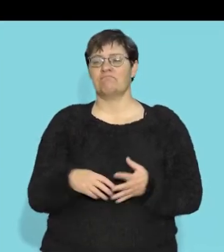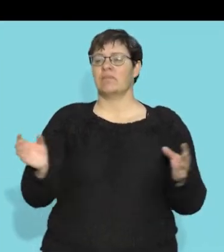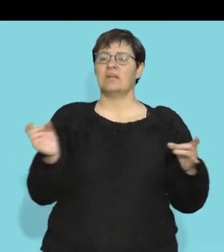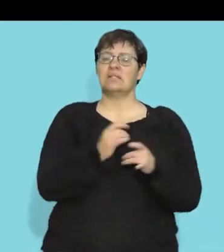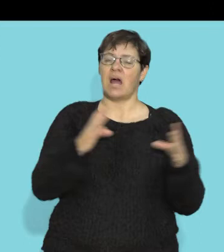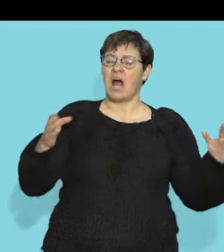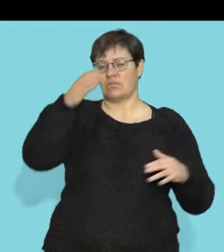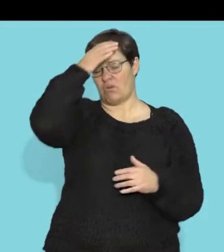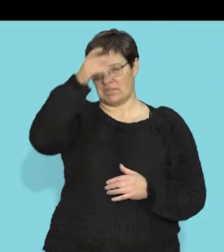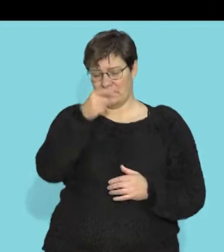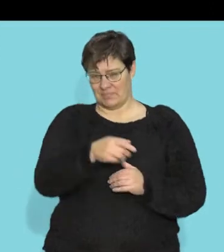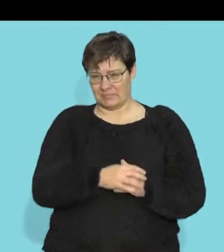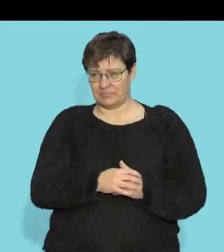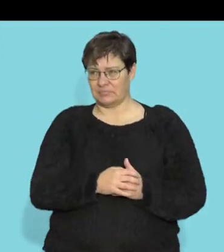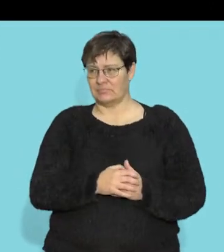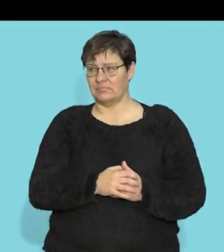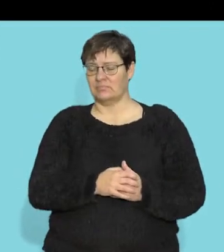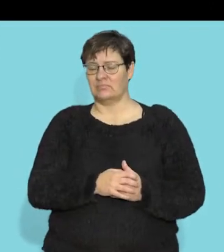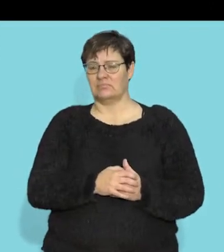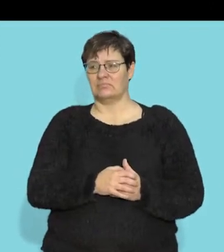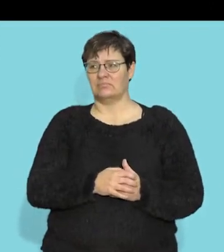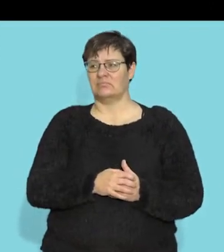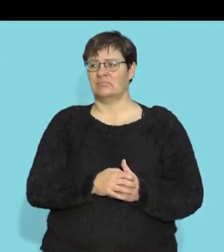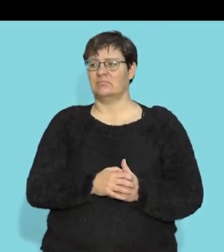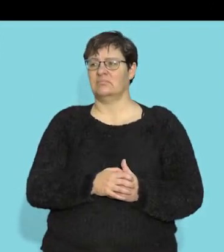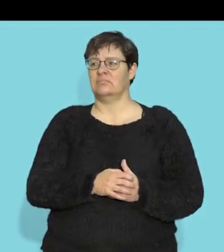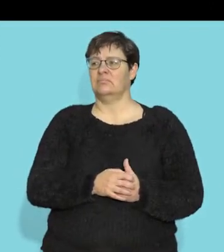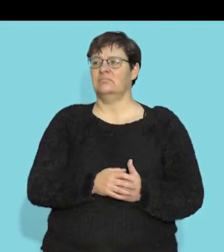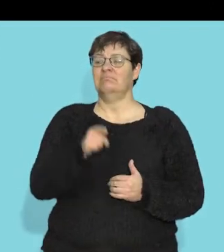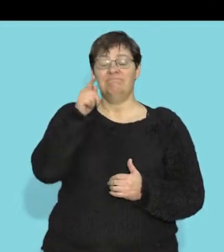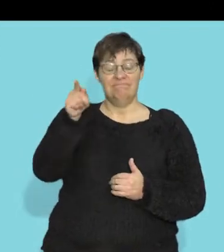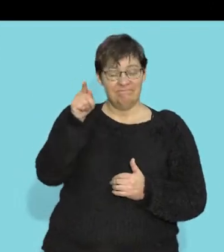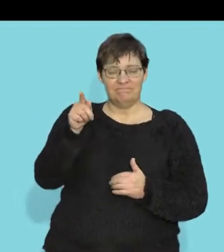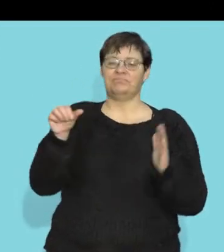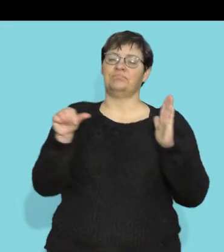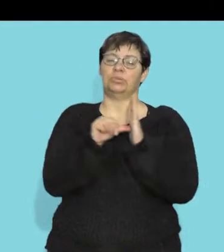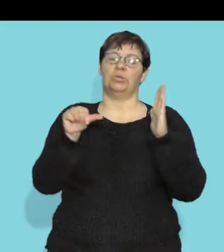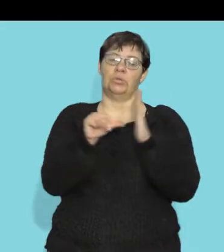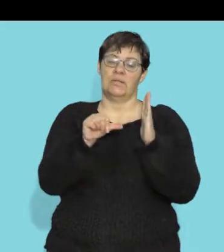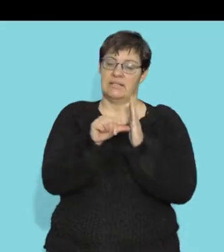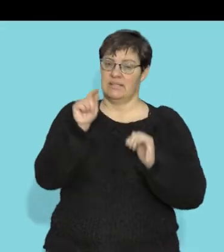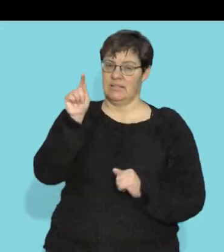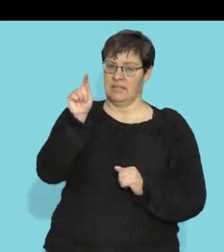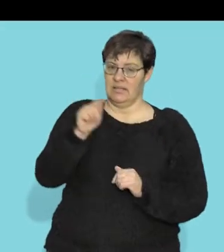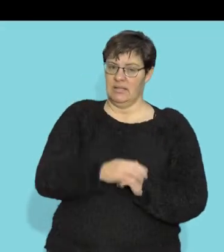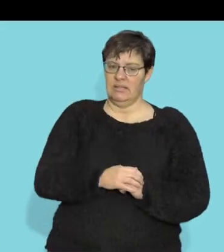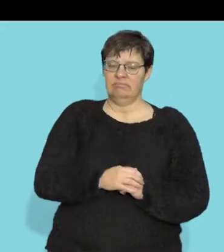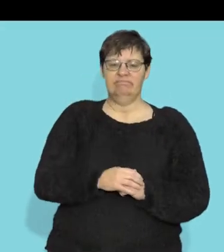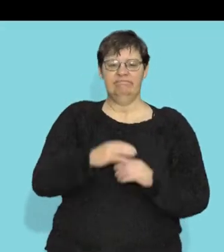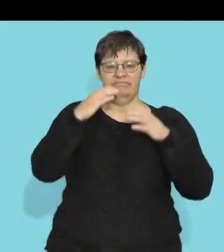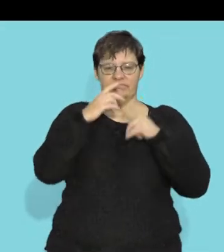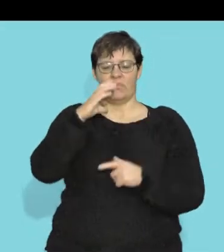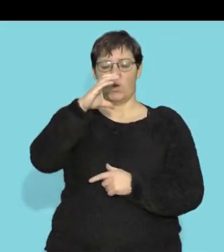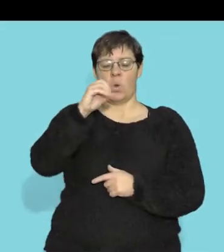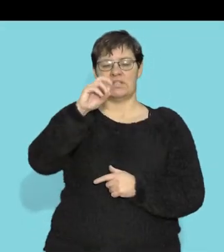whole concept. Now, this little concept that I've put at the top here is quite important. And what do I mean by a concentration